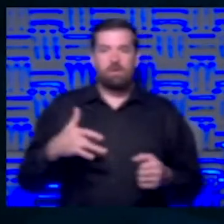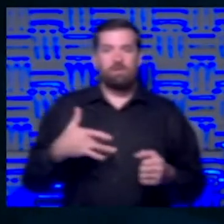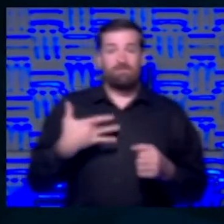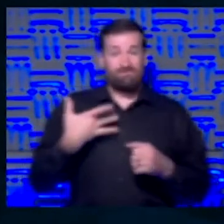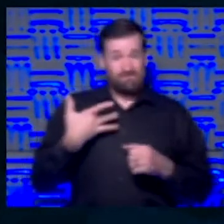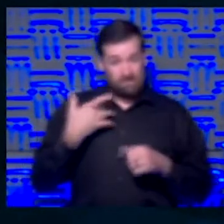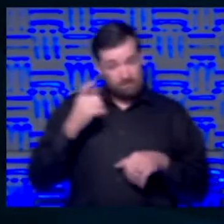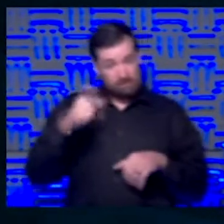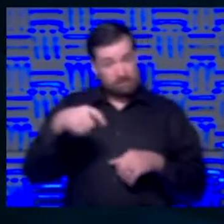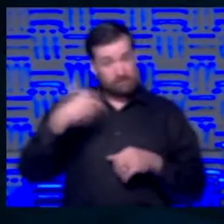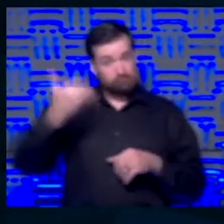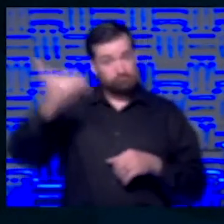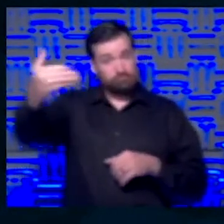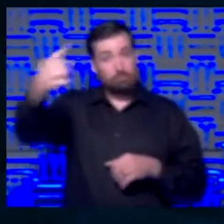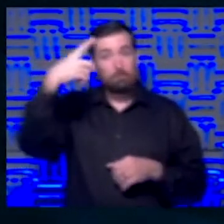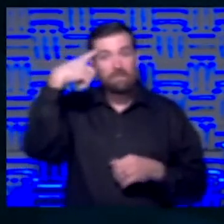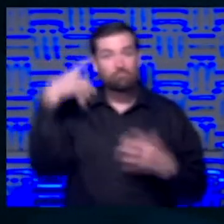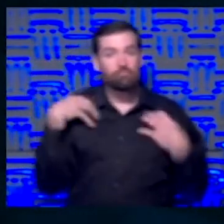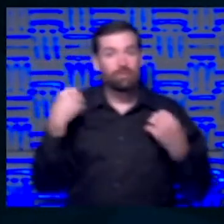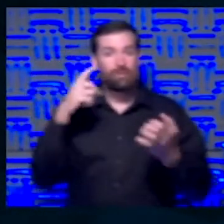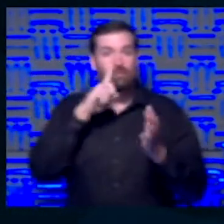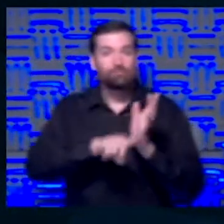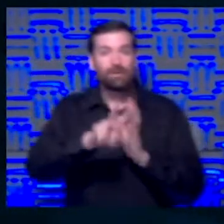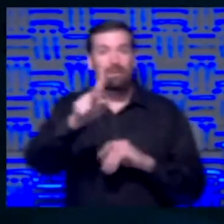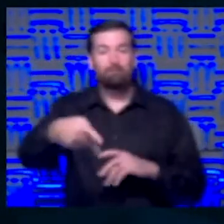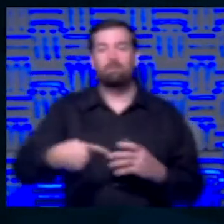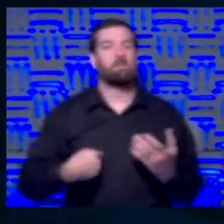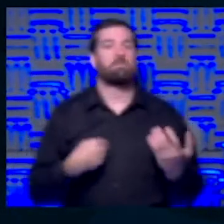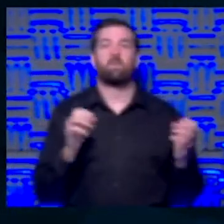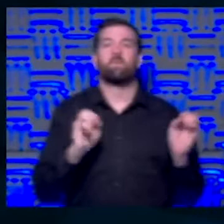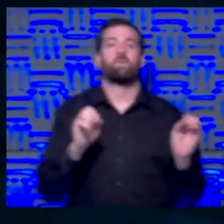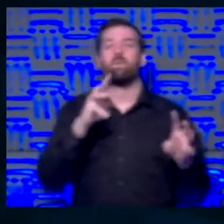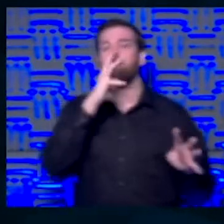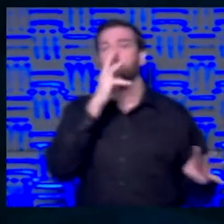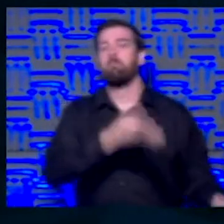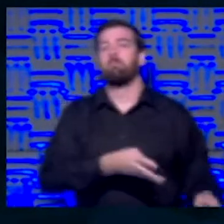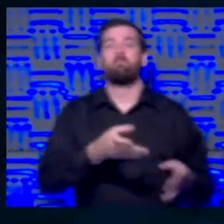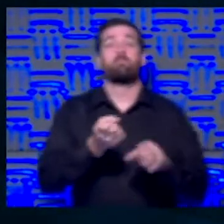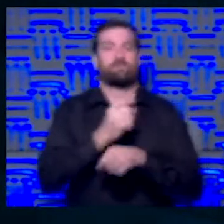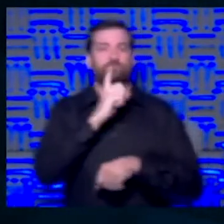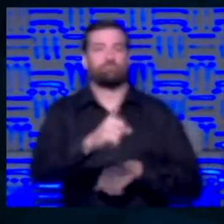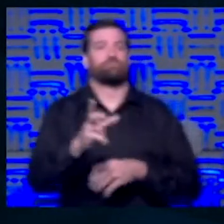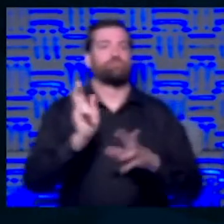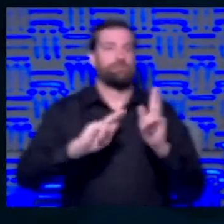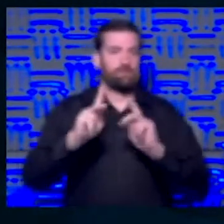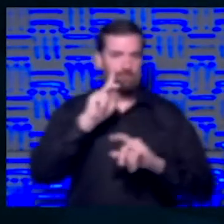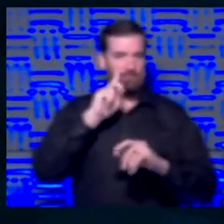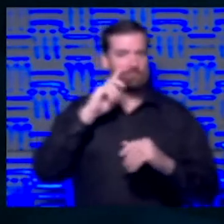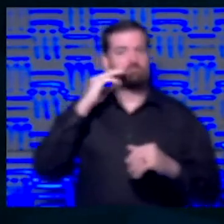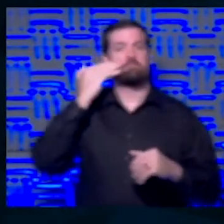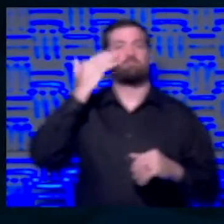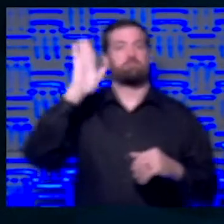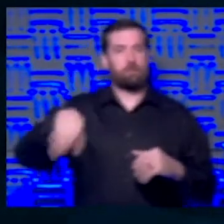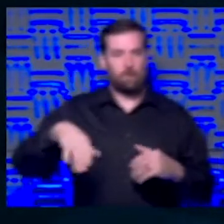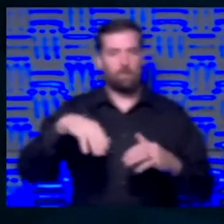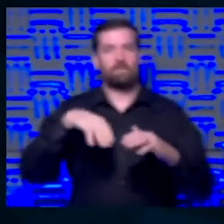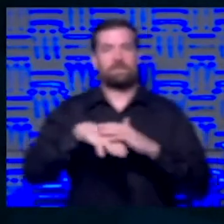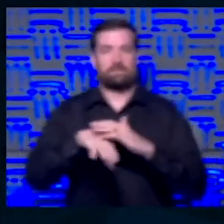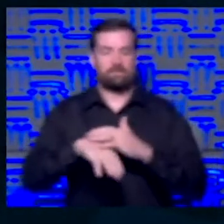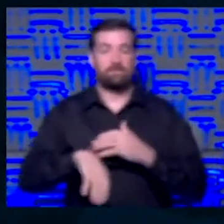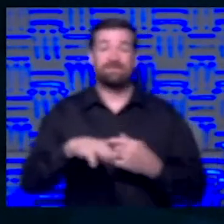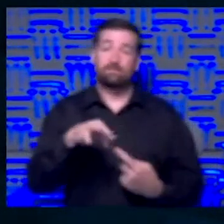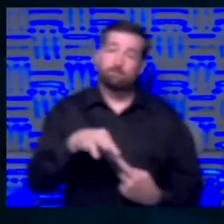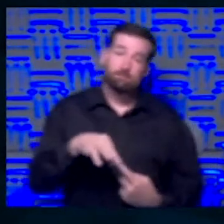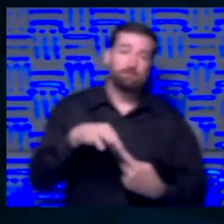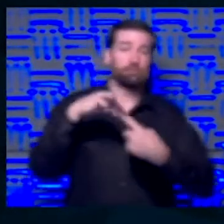need in terms of mental health checkups as well. So making sure that people have access to mental health is extremely important, especially if